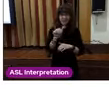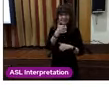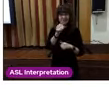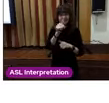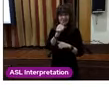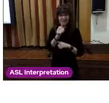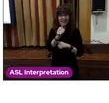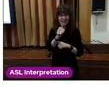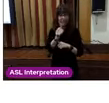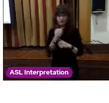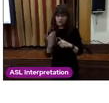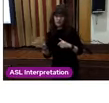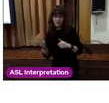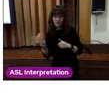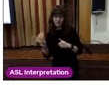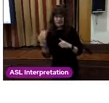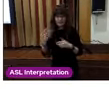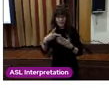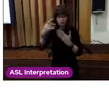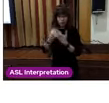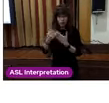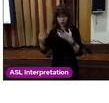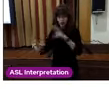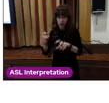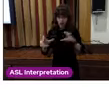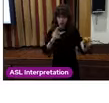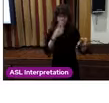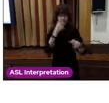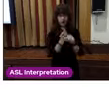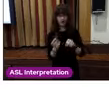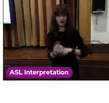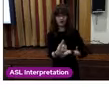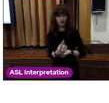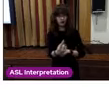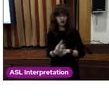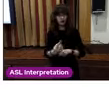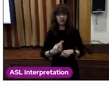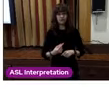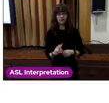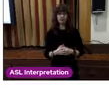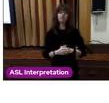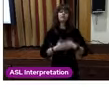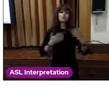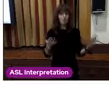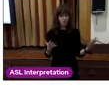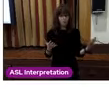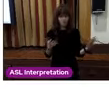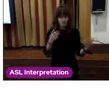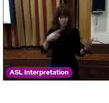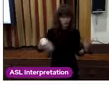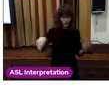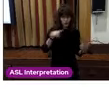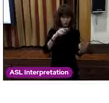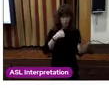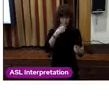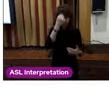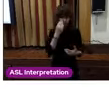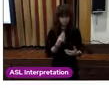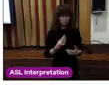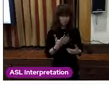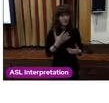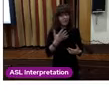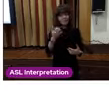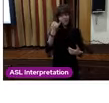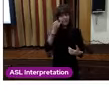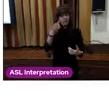15 investments that we're gonna be fighting for our community. And so I want you all to know that if you know